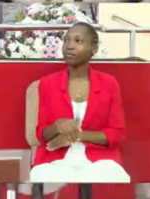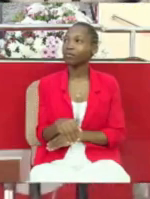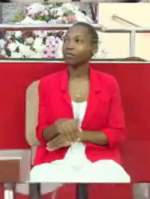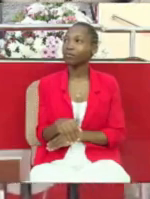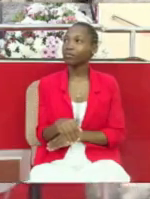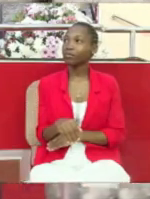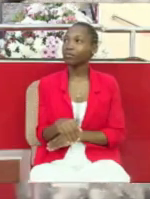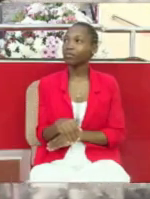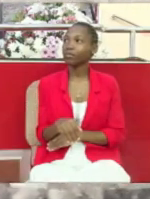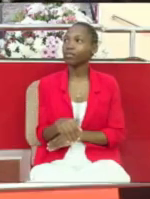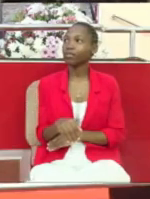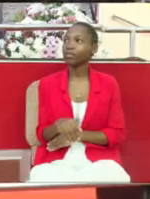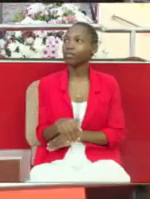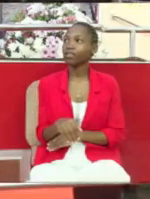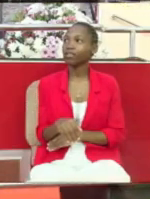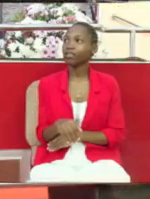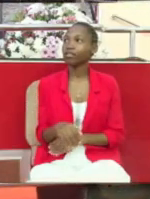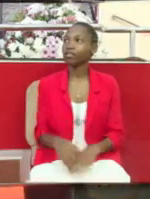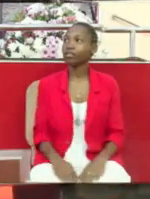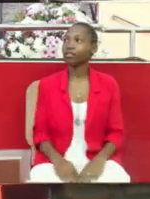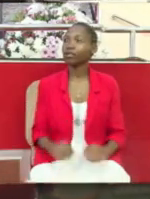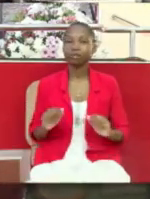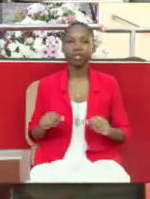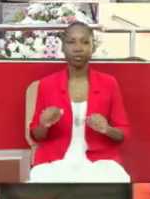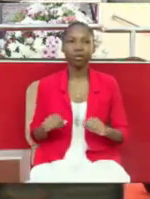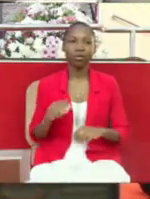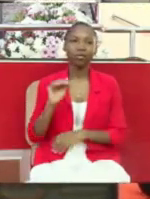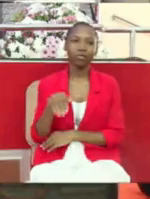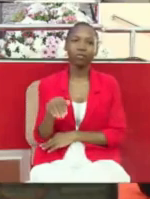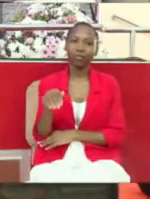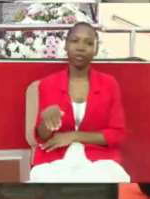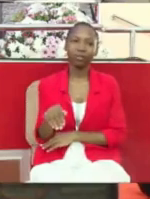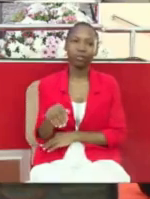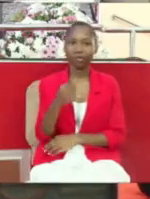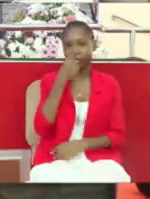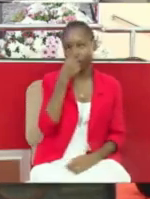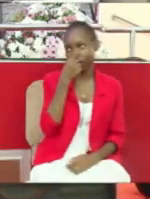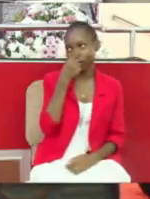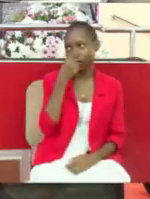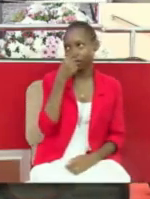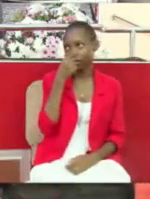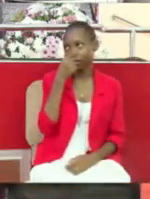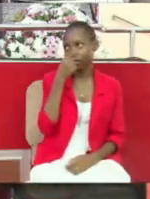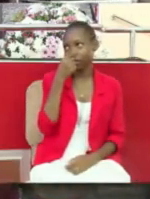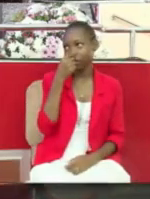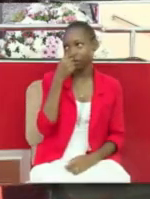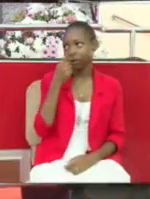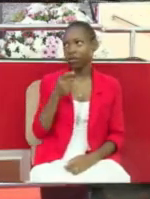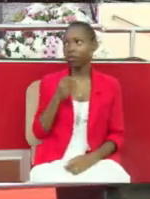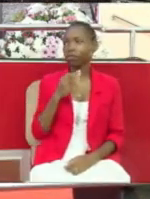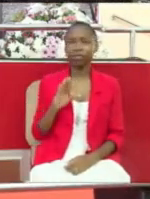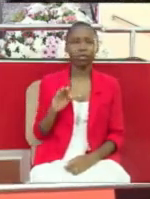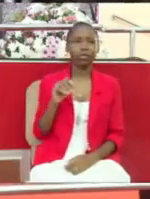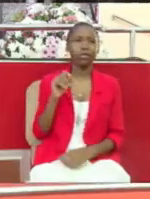kulima Kairo Kairo, neto die tu Kairo Kairo Kairo, mnalima nayo, hora kona inapiga kona. For it to get to that point,